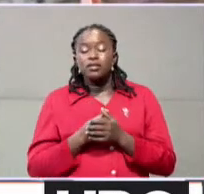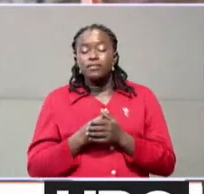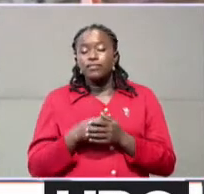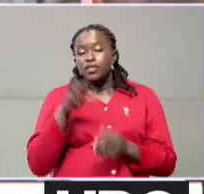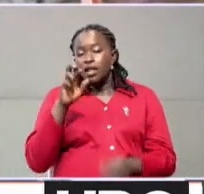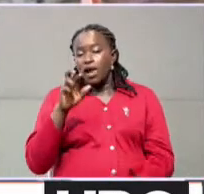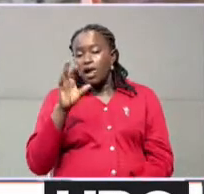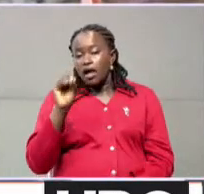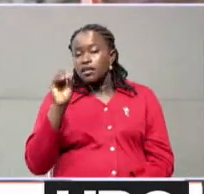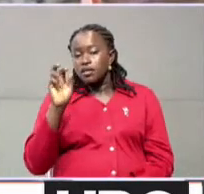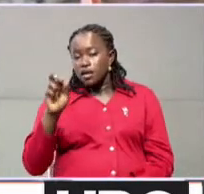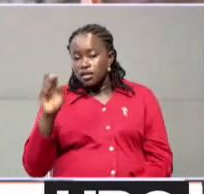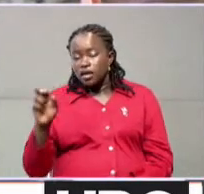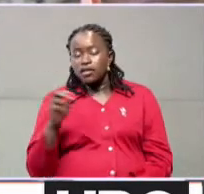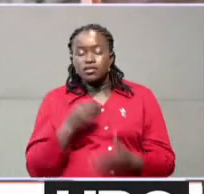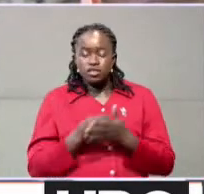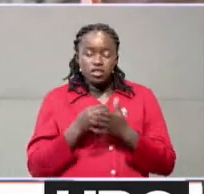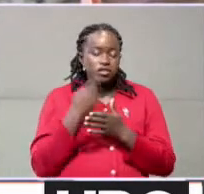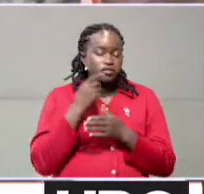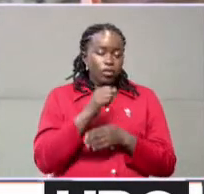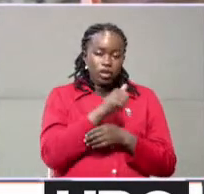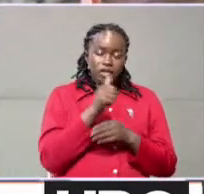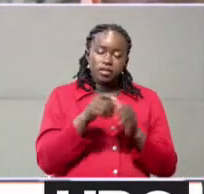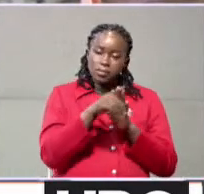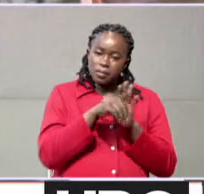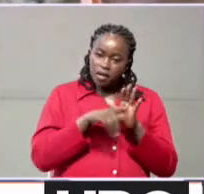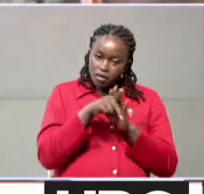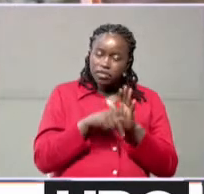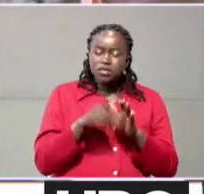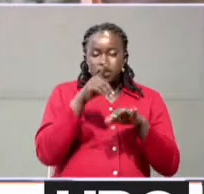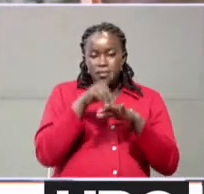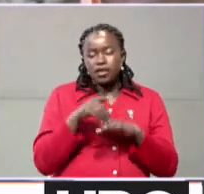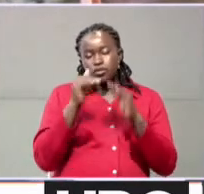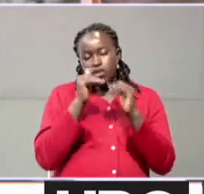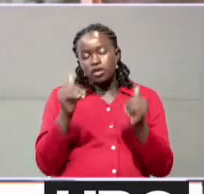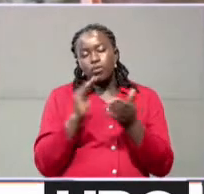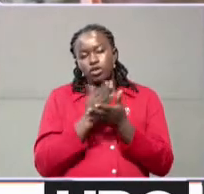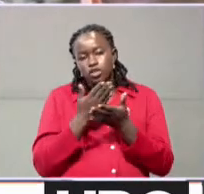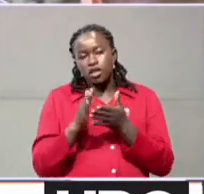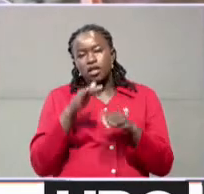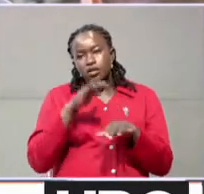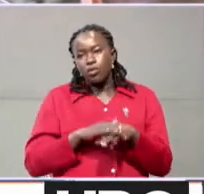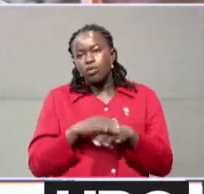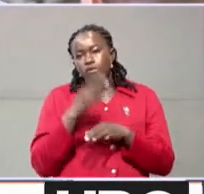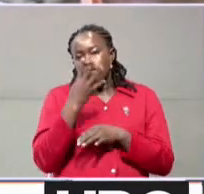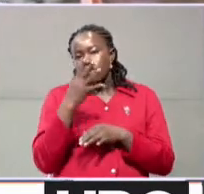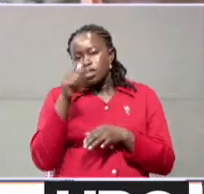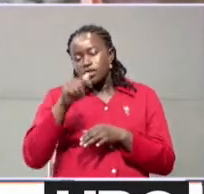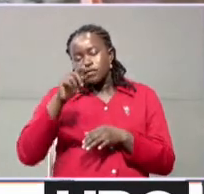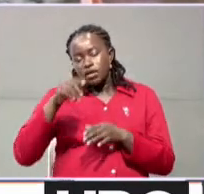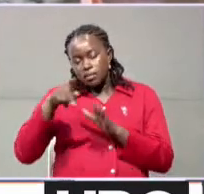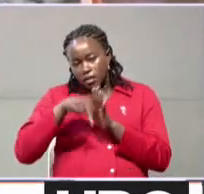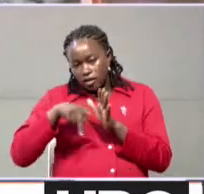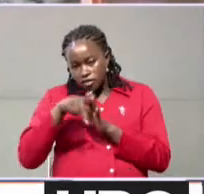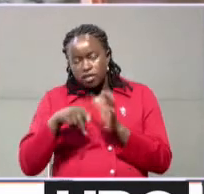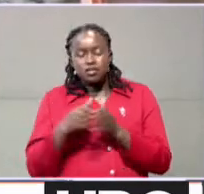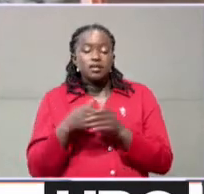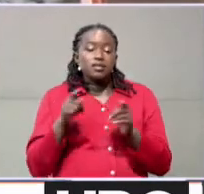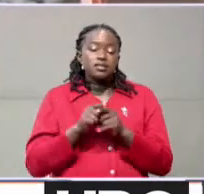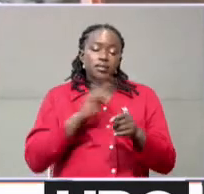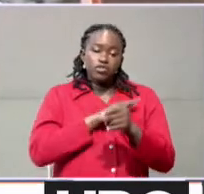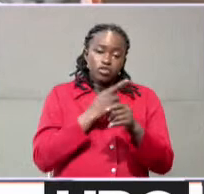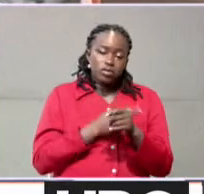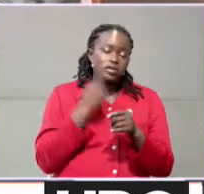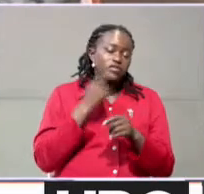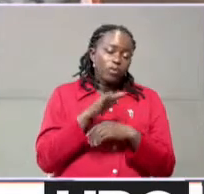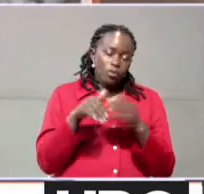and 88 ceilings per paris based on the equal sharing under 47 percent and these resources were